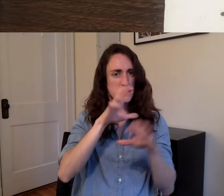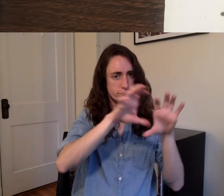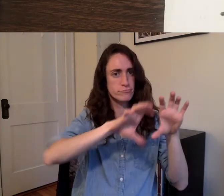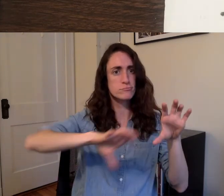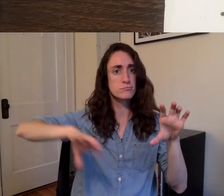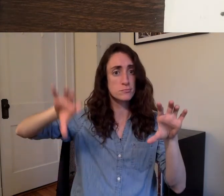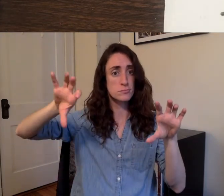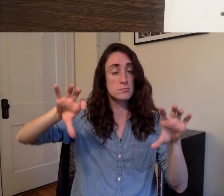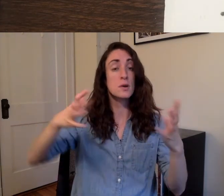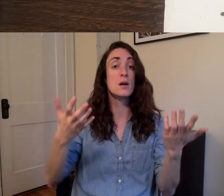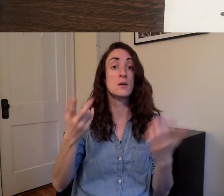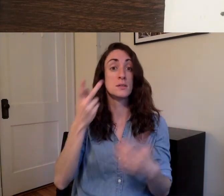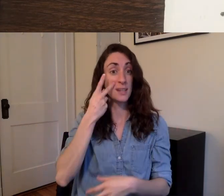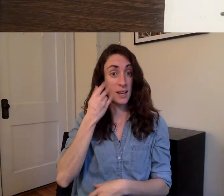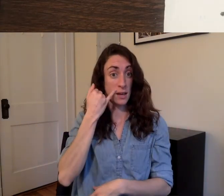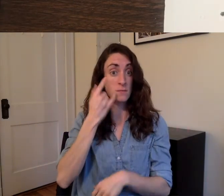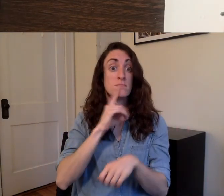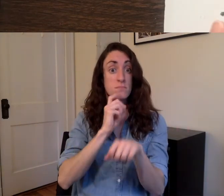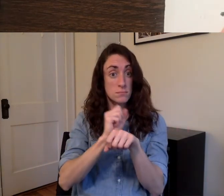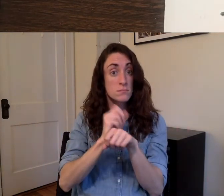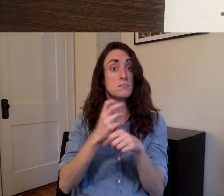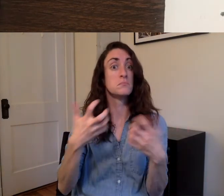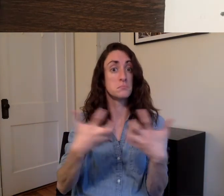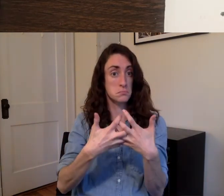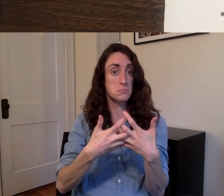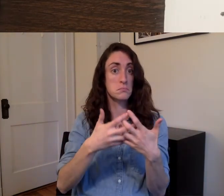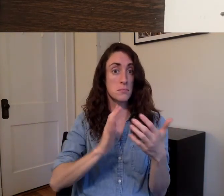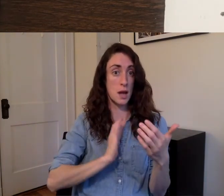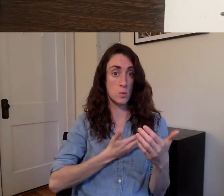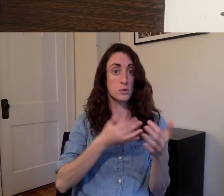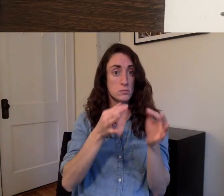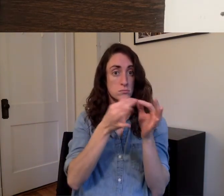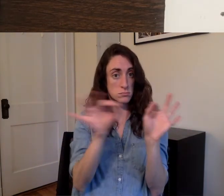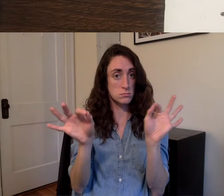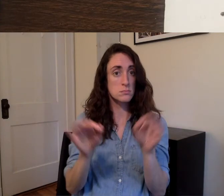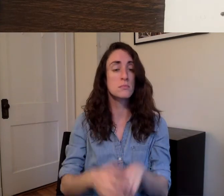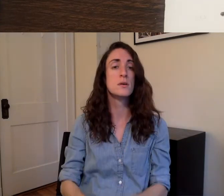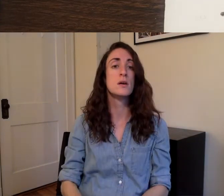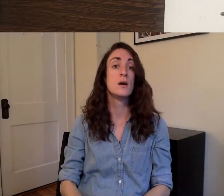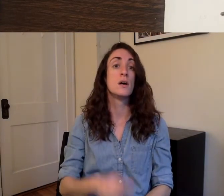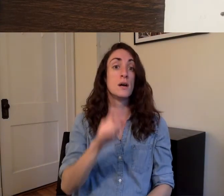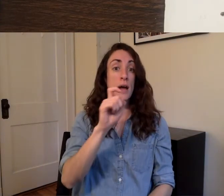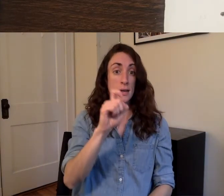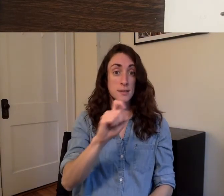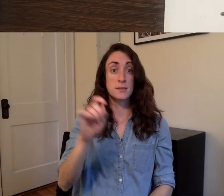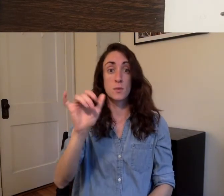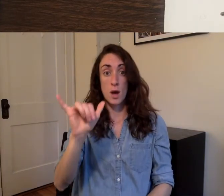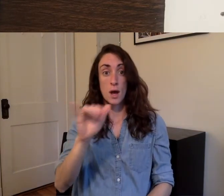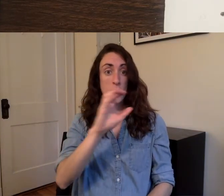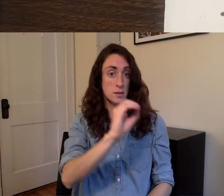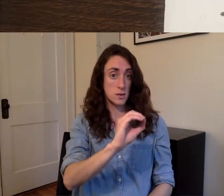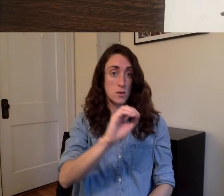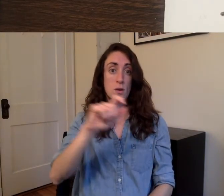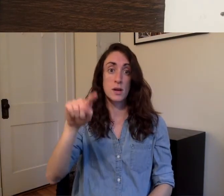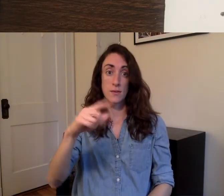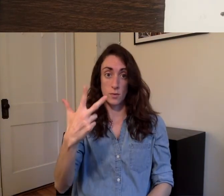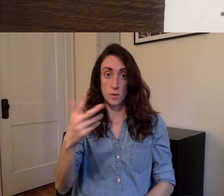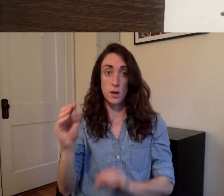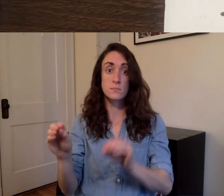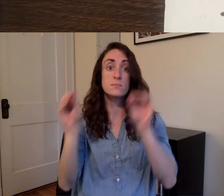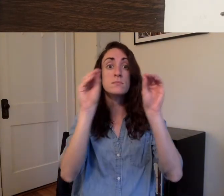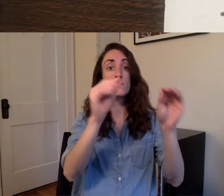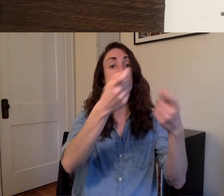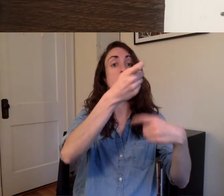y in our inequality with that and find out that, yes, indeed, that point actually satisfies our inequality. So it looks like our solution is